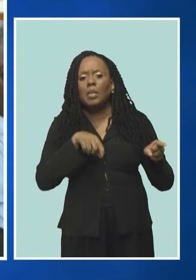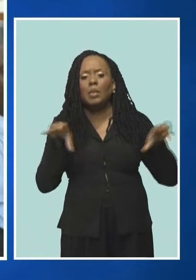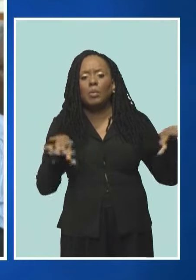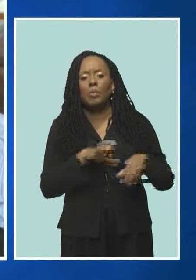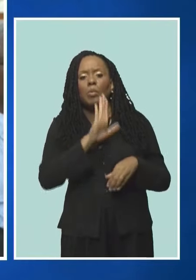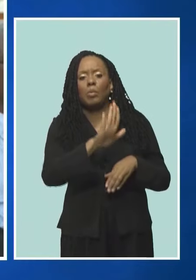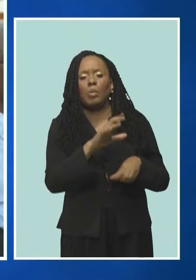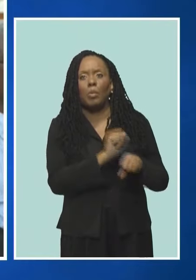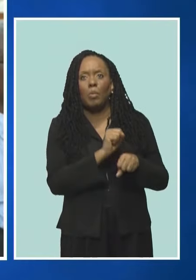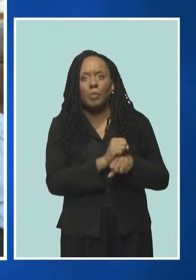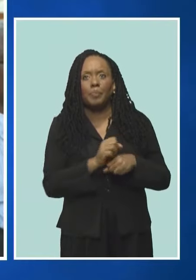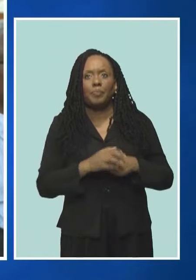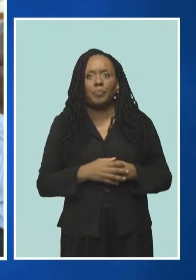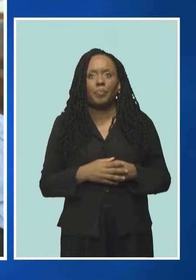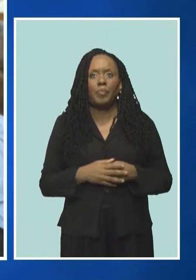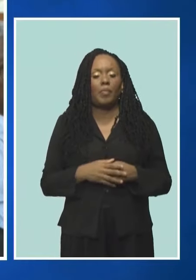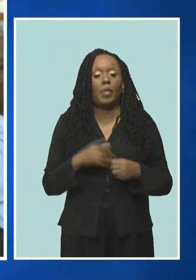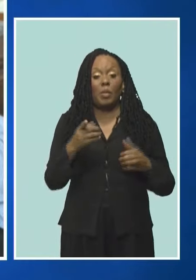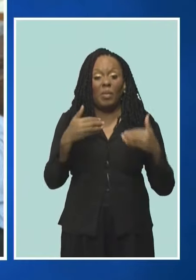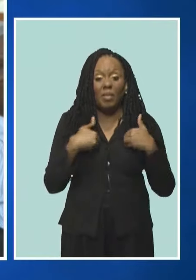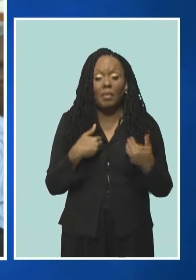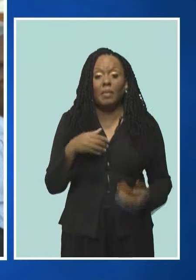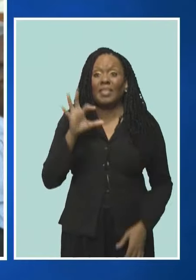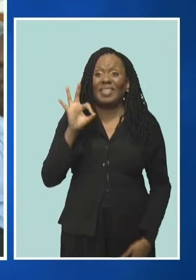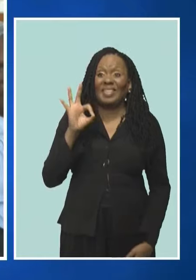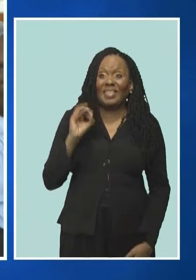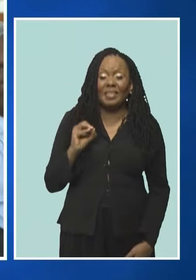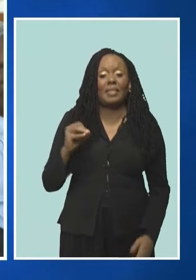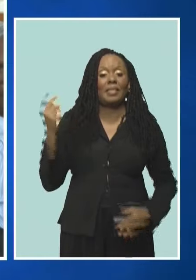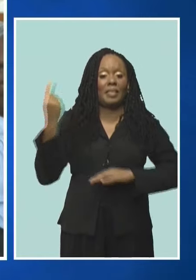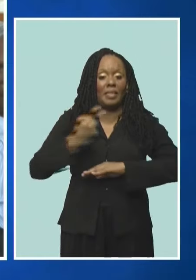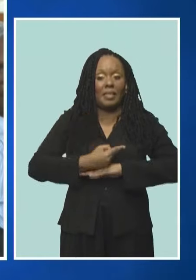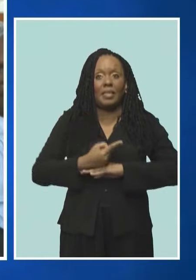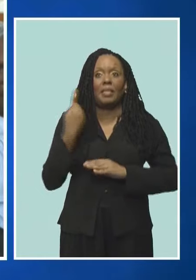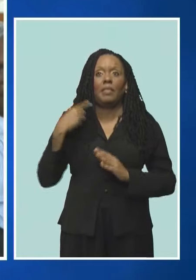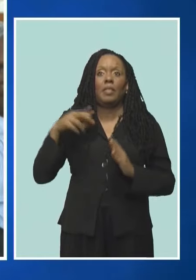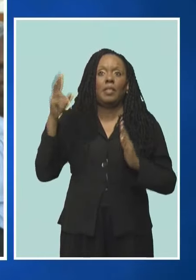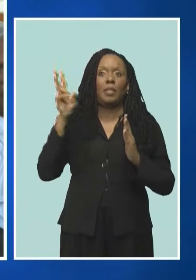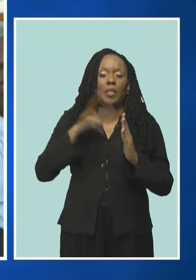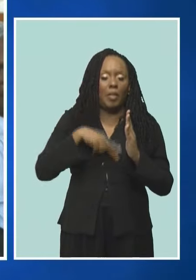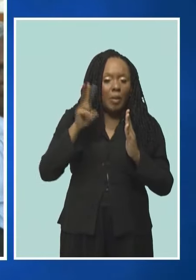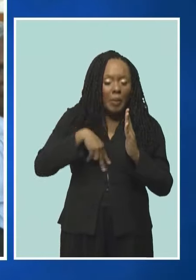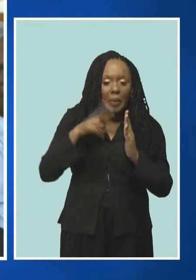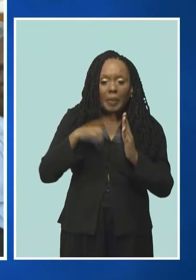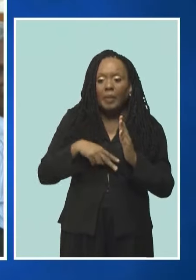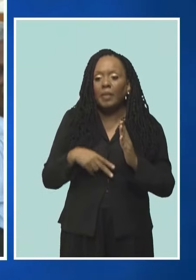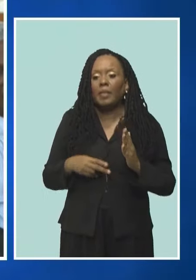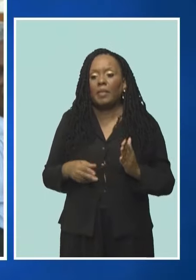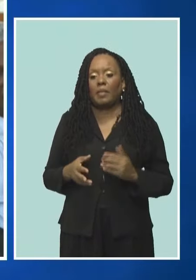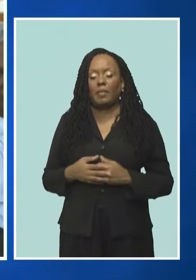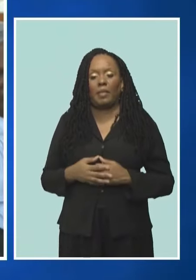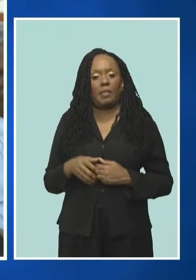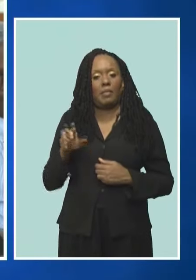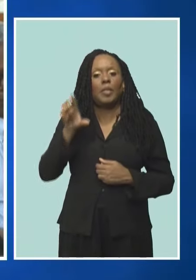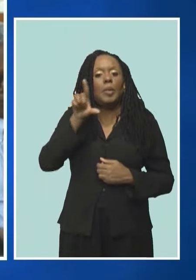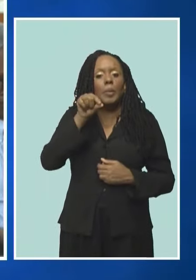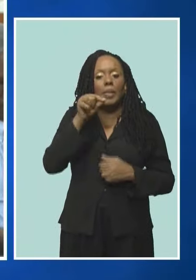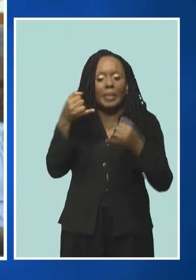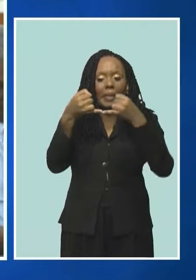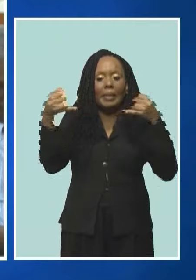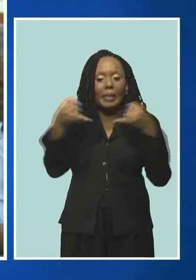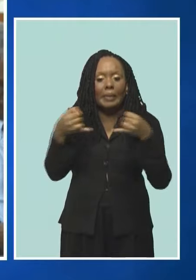particularly when they have 90 days to read a 29-page piece of legislation, and